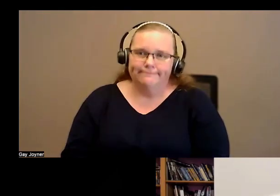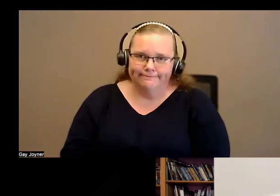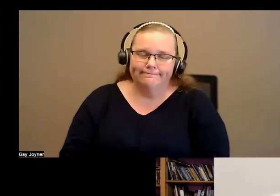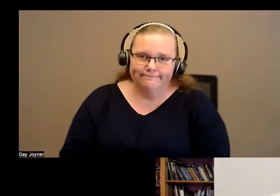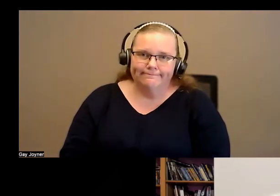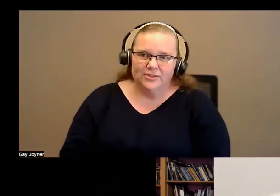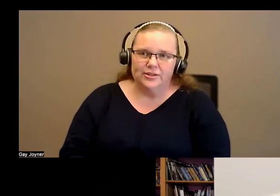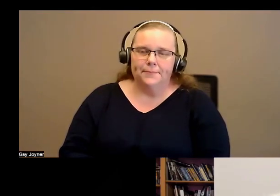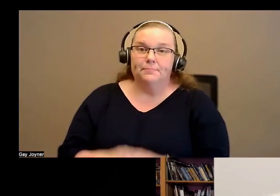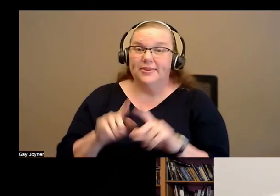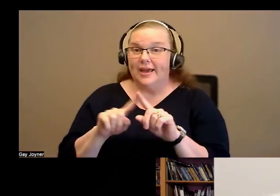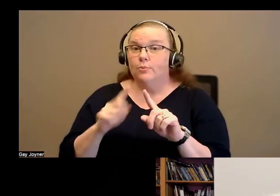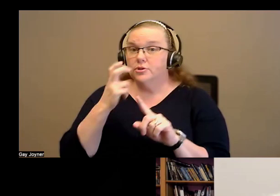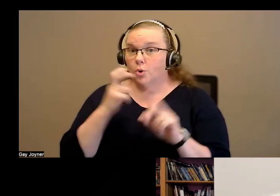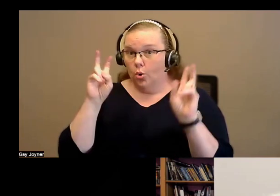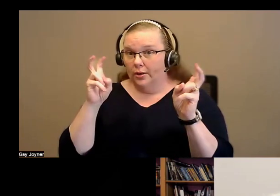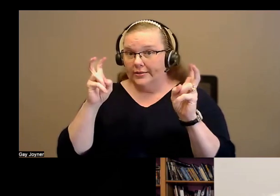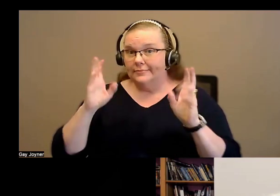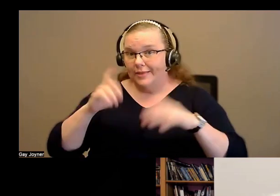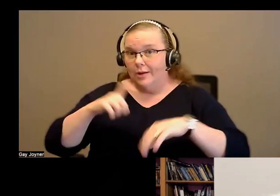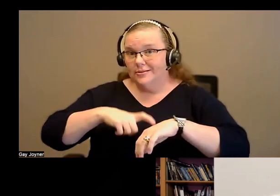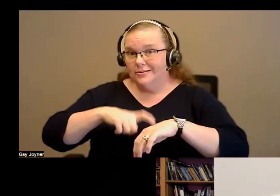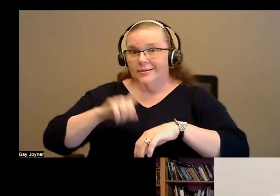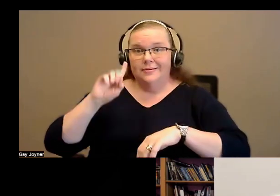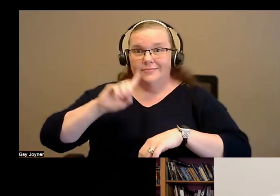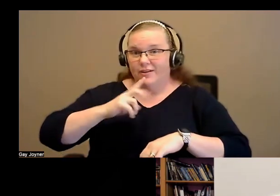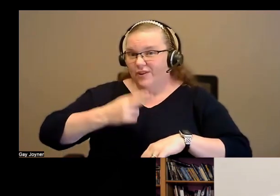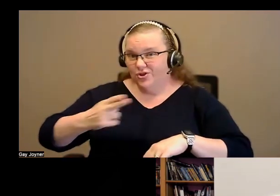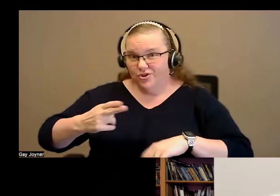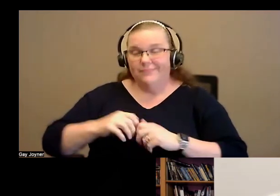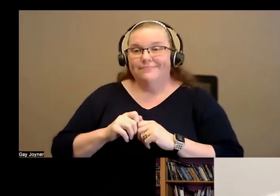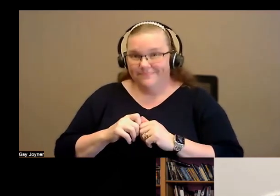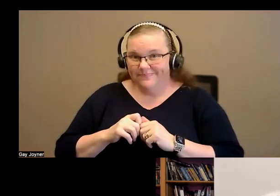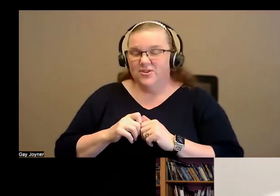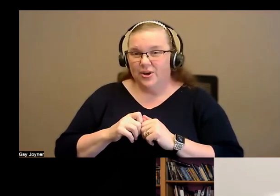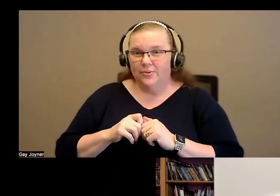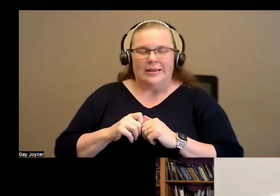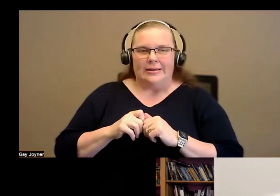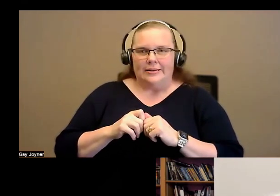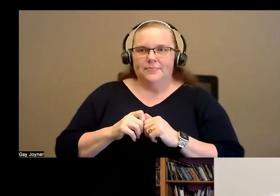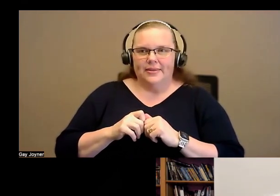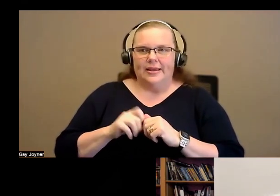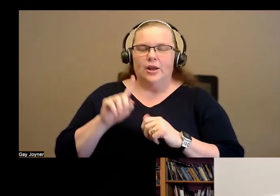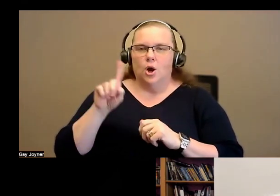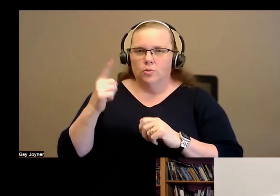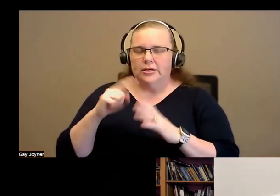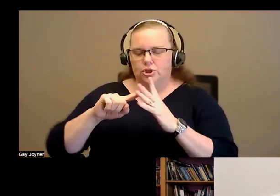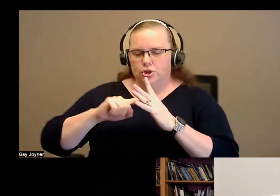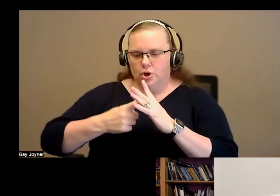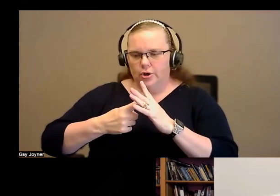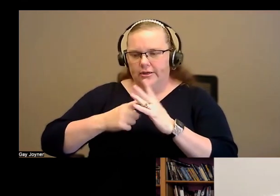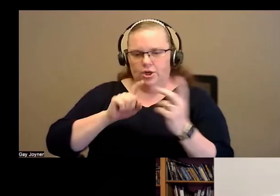lips. So, but that was oralism, that was Mm. deaf history. That's So so painful. it